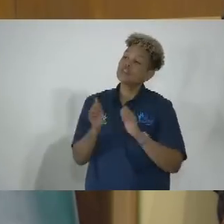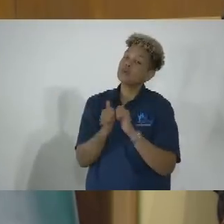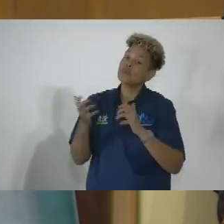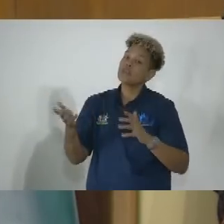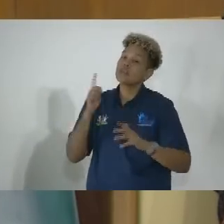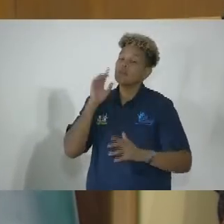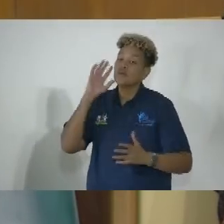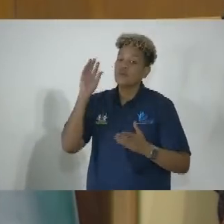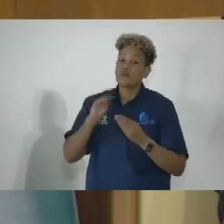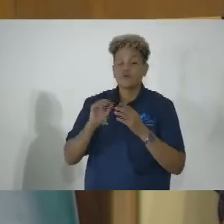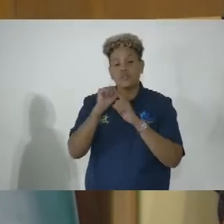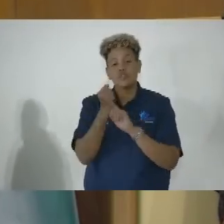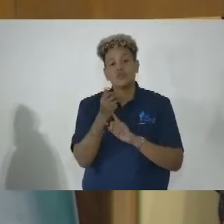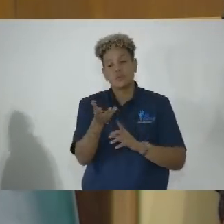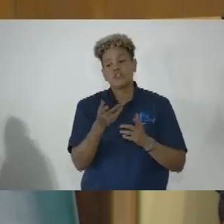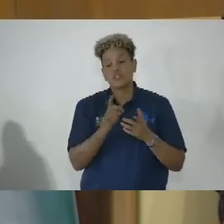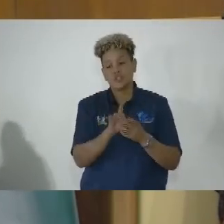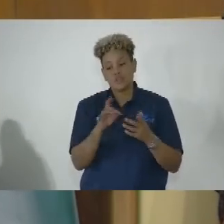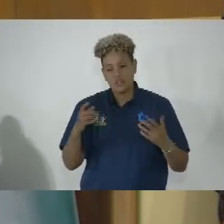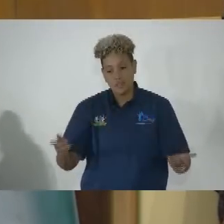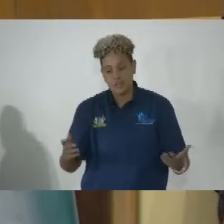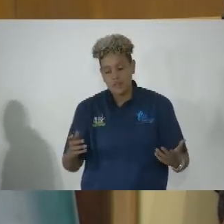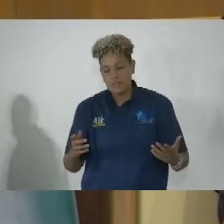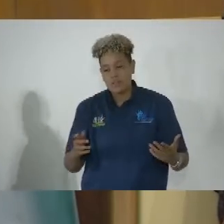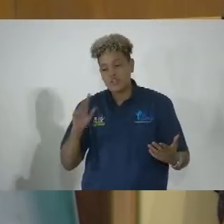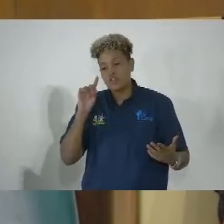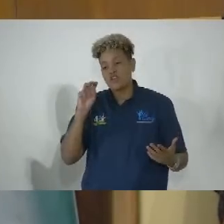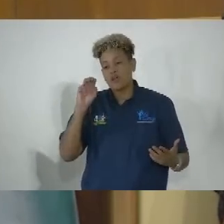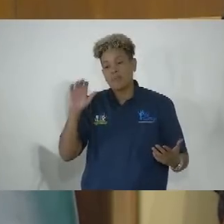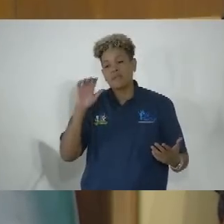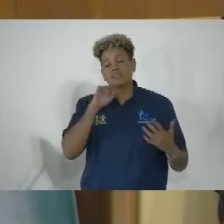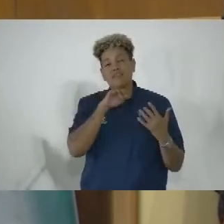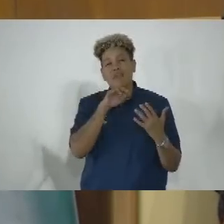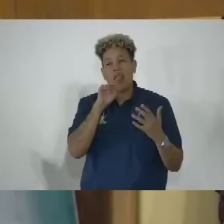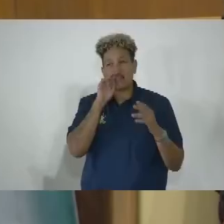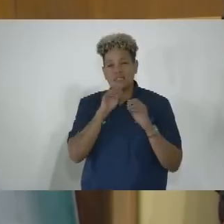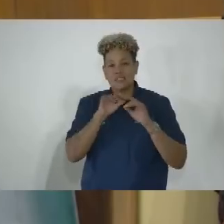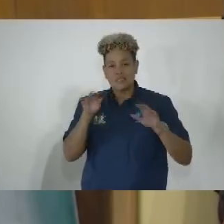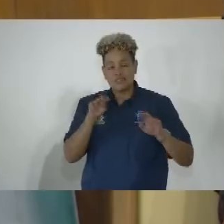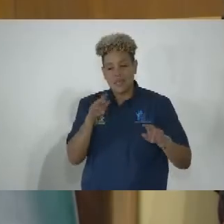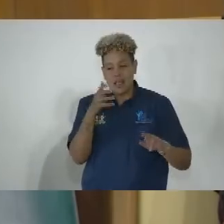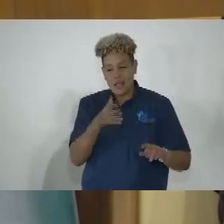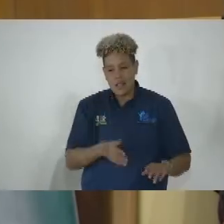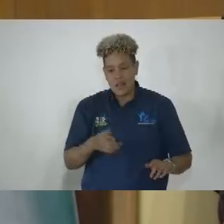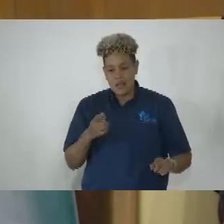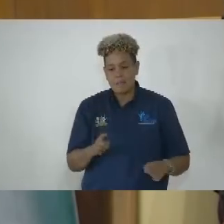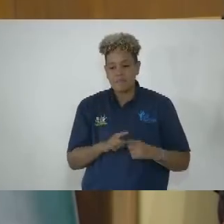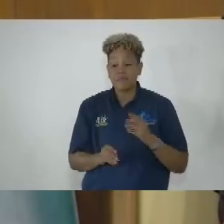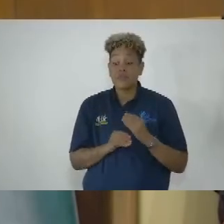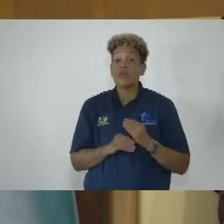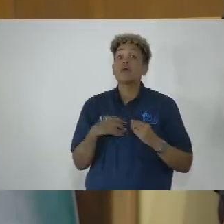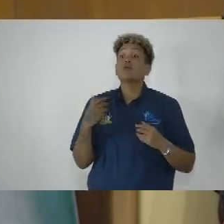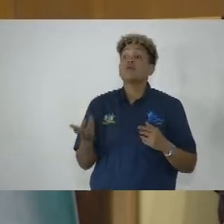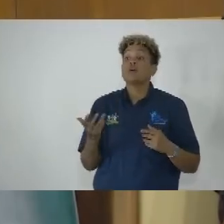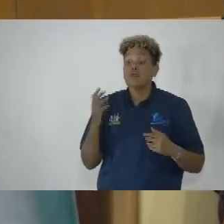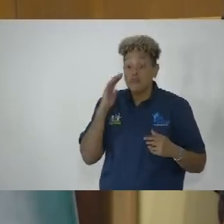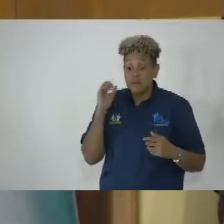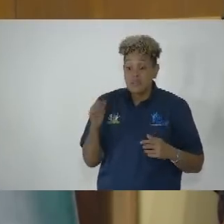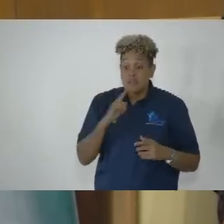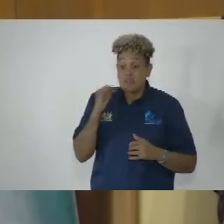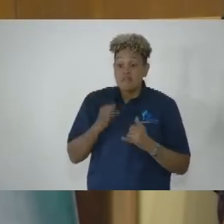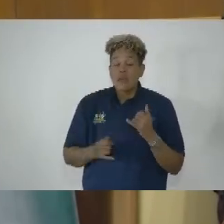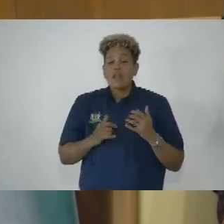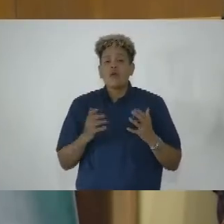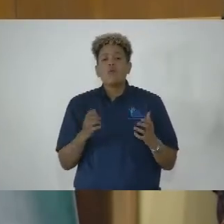whole situation of domestic violence. And then, Mr. President, finally I